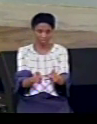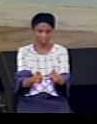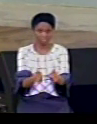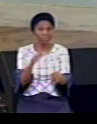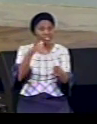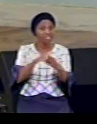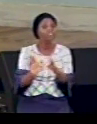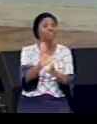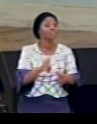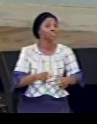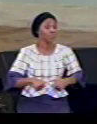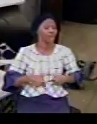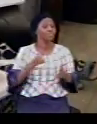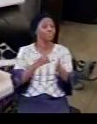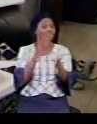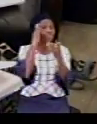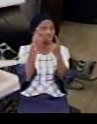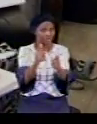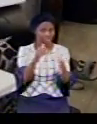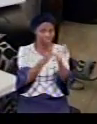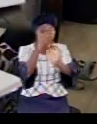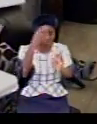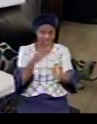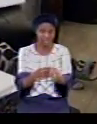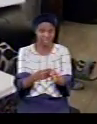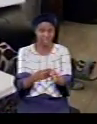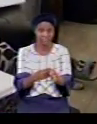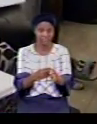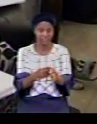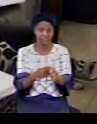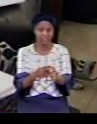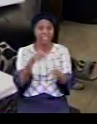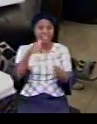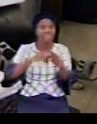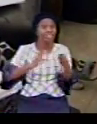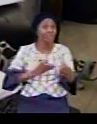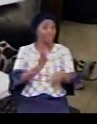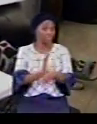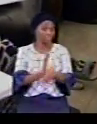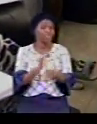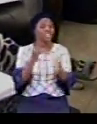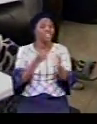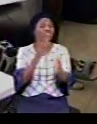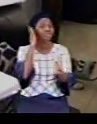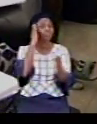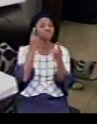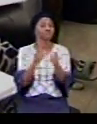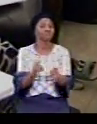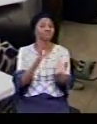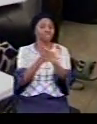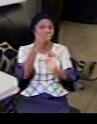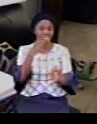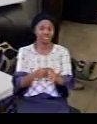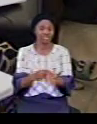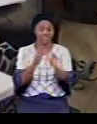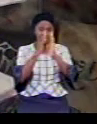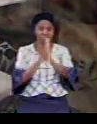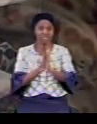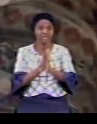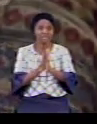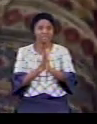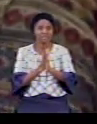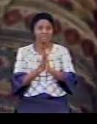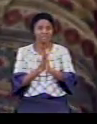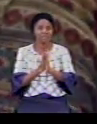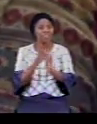In your life, it shall come to pass. In our church, it will come to pass. For